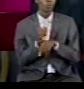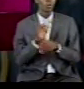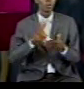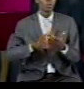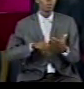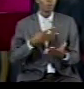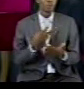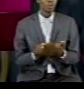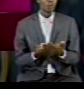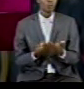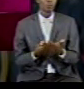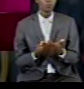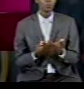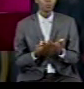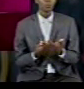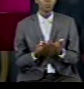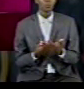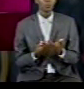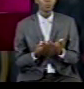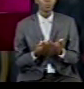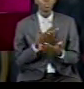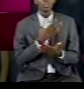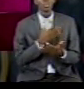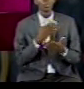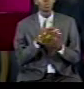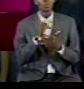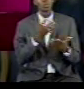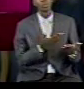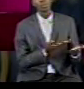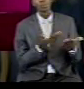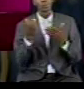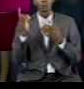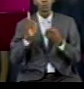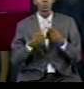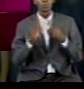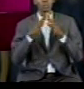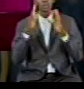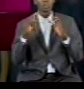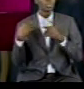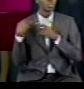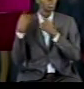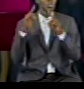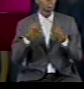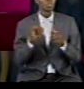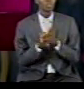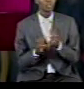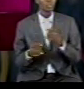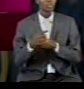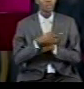know me took me to my house. Since that very day, I've been